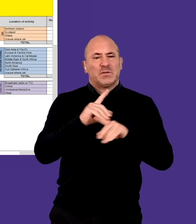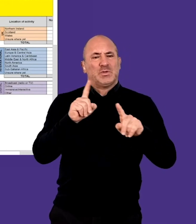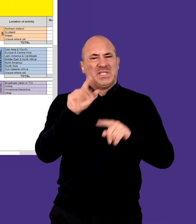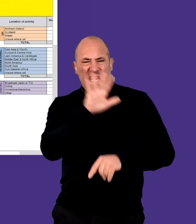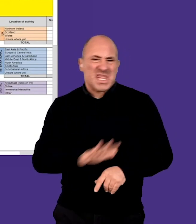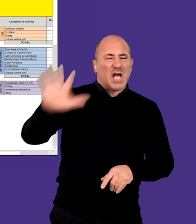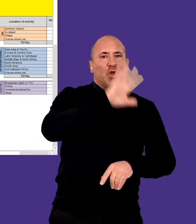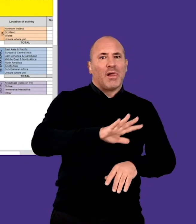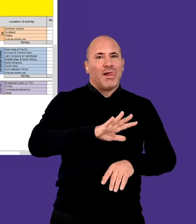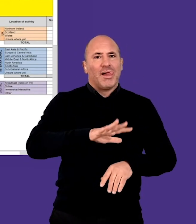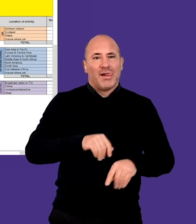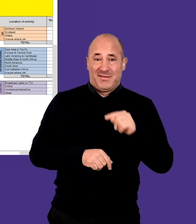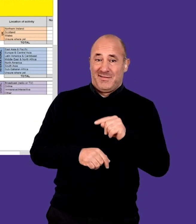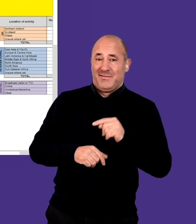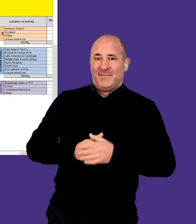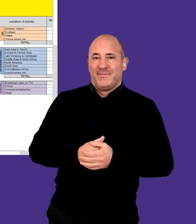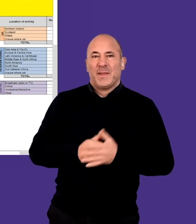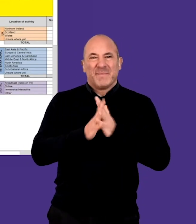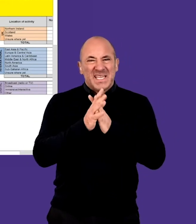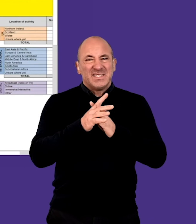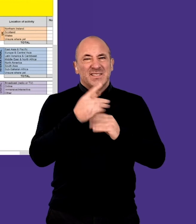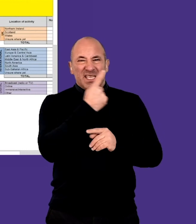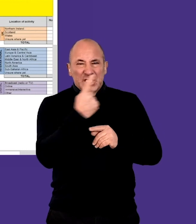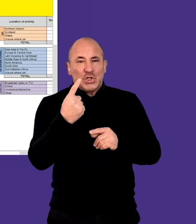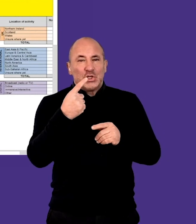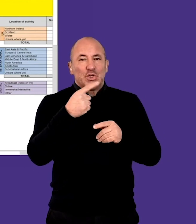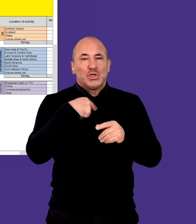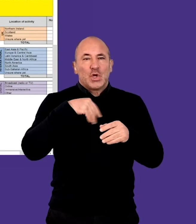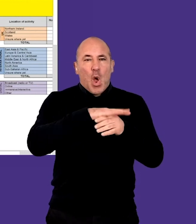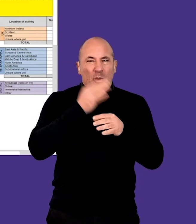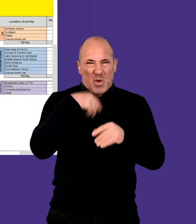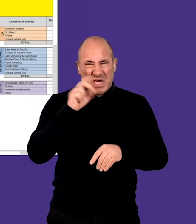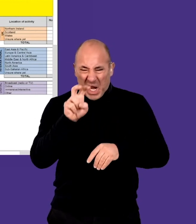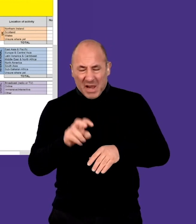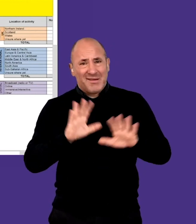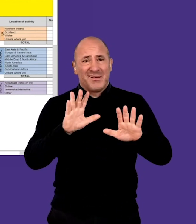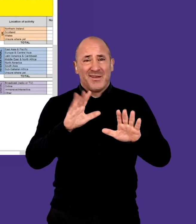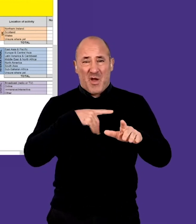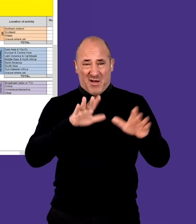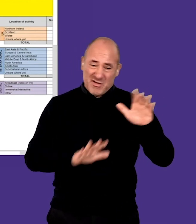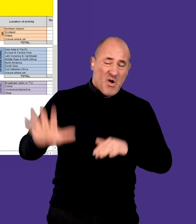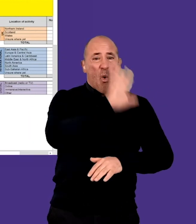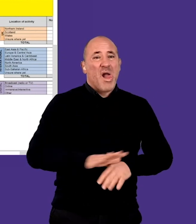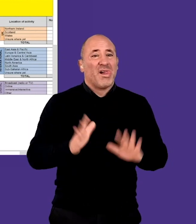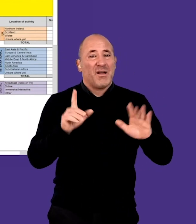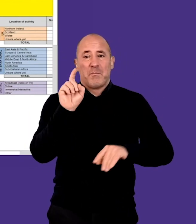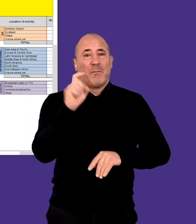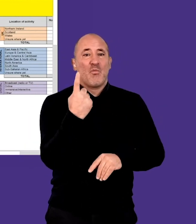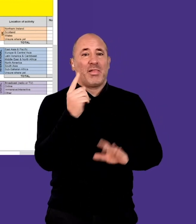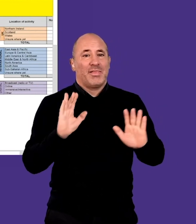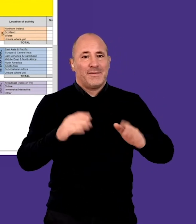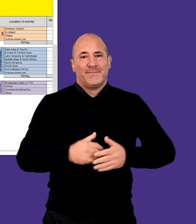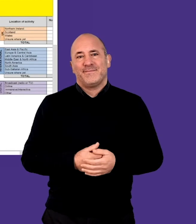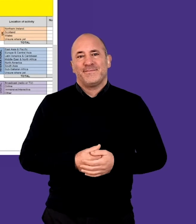that says this activity has national reach. You don't need to complete the fields for every local authority if your activity takes place in all of